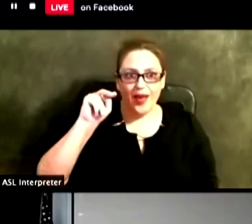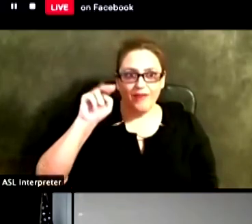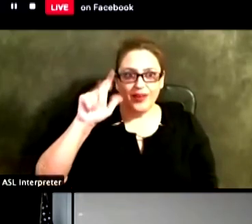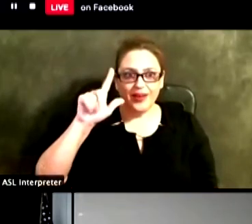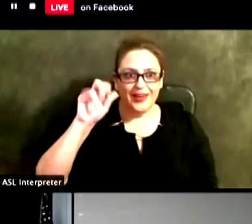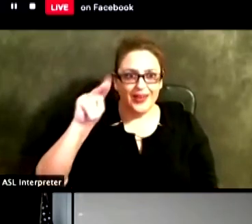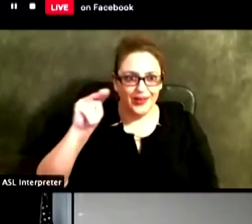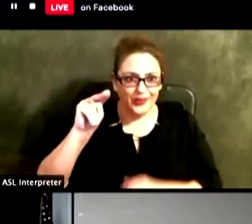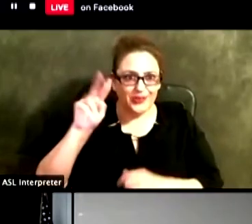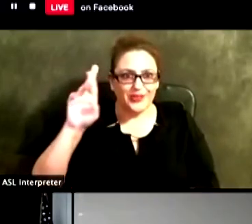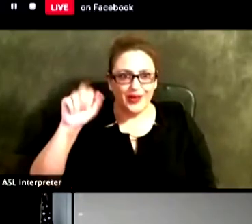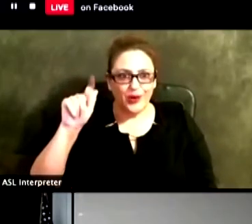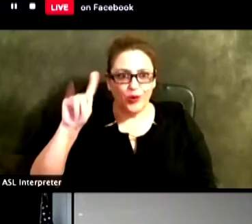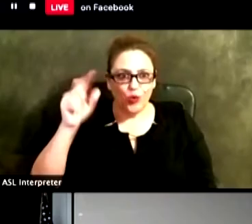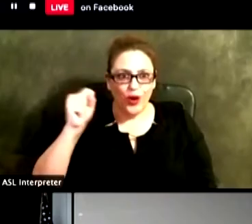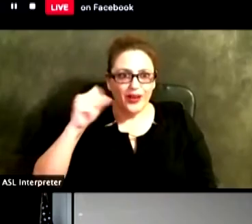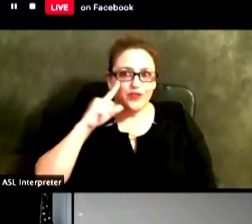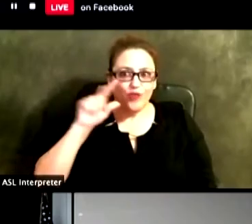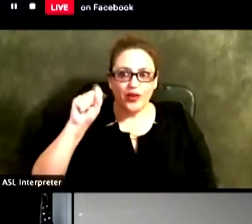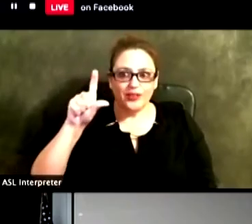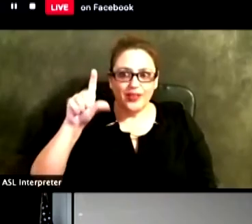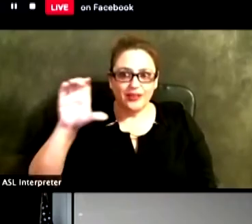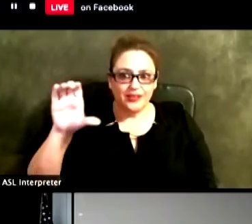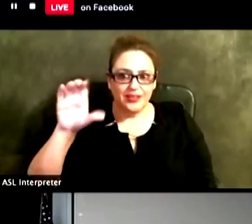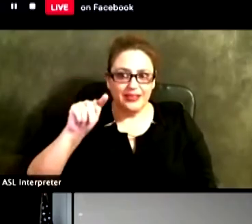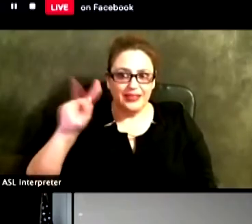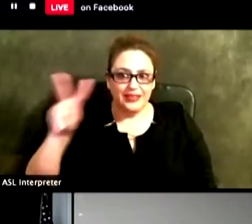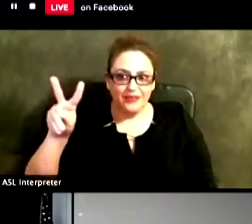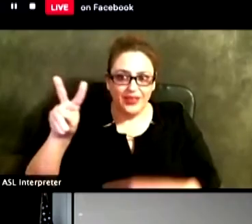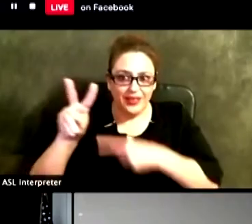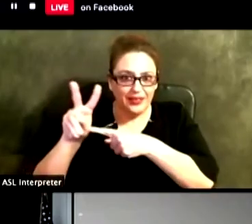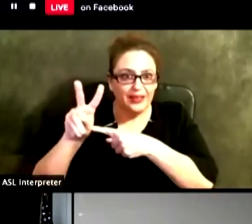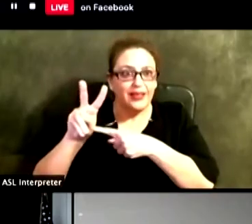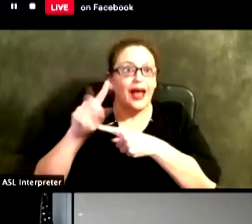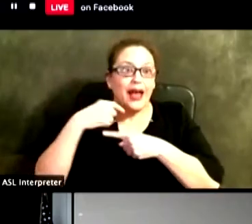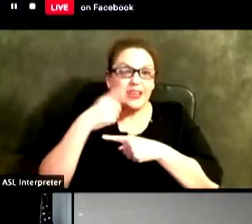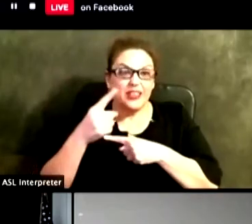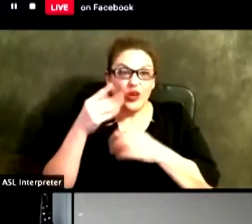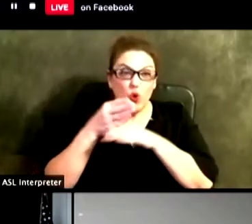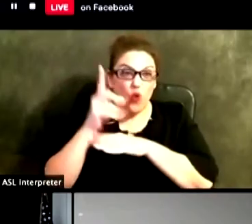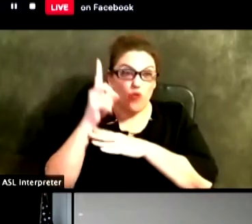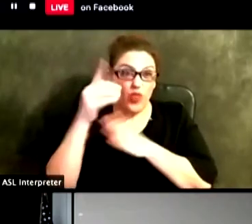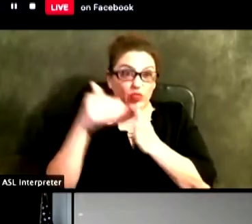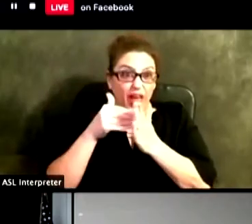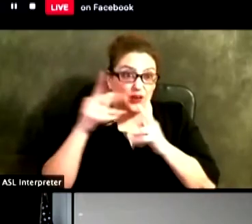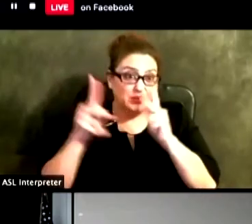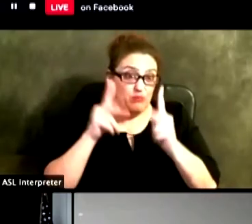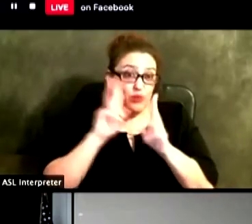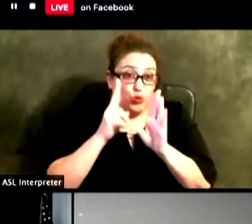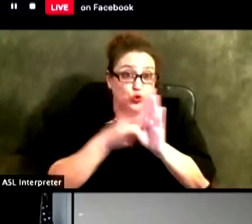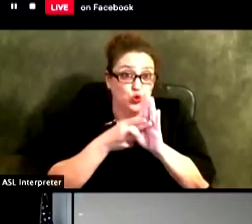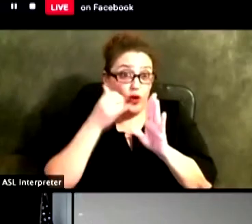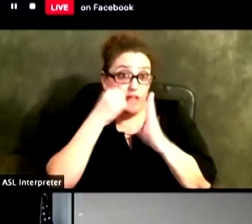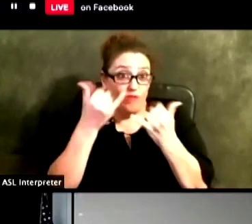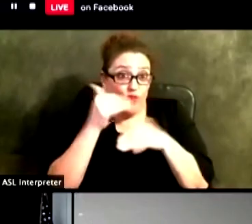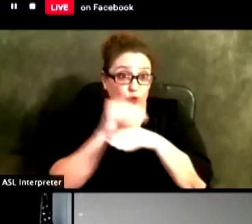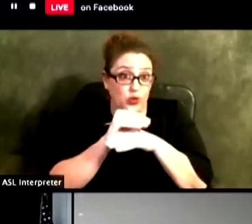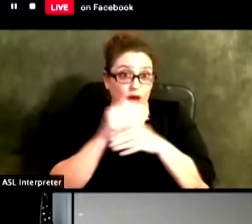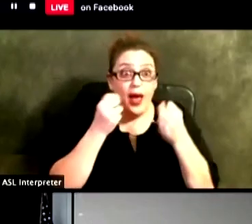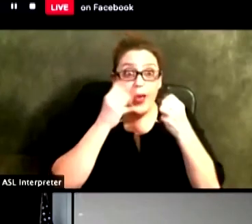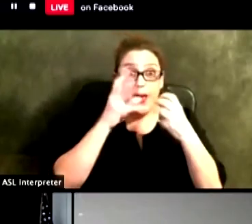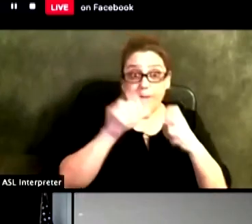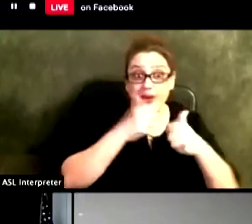I can tell you that over 1,000 people were joined on the phone with us tonight, and countless others were texting and watching